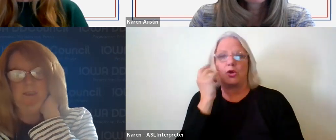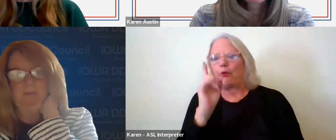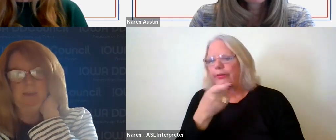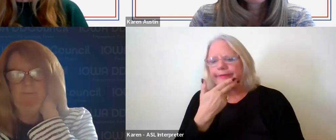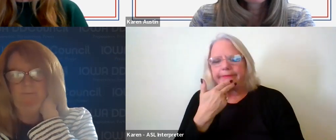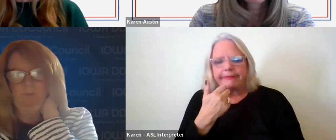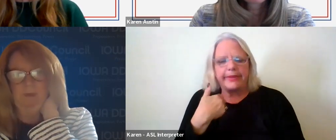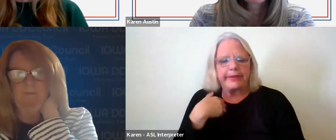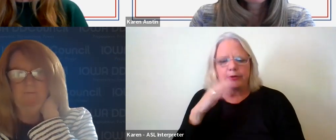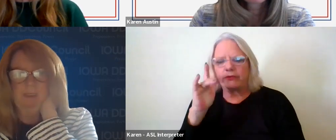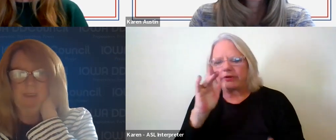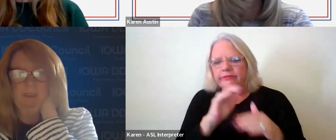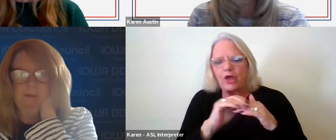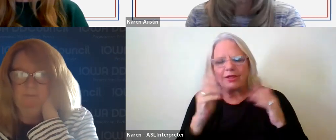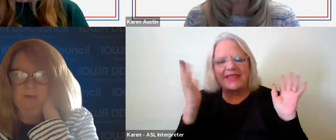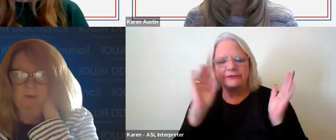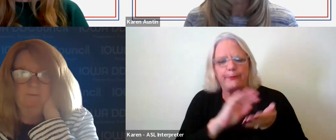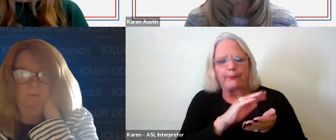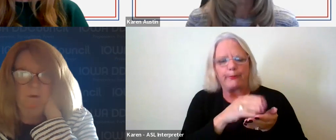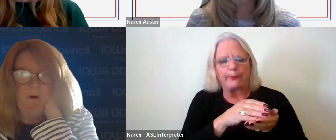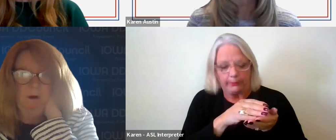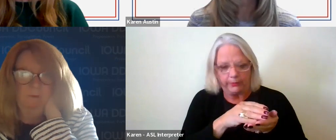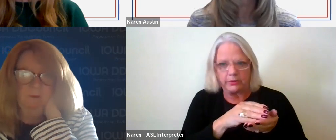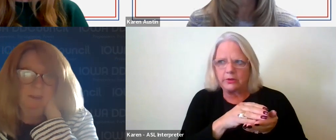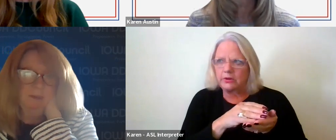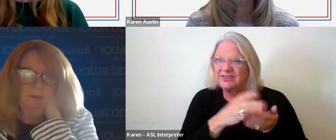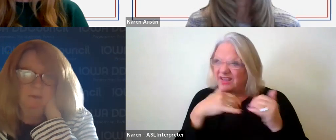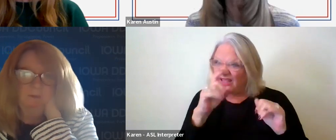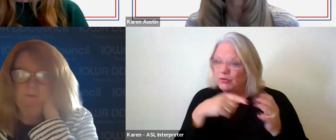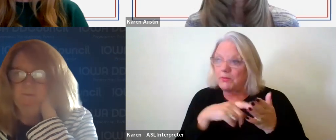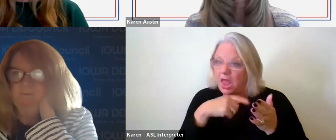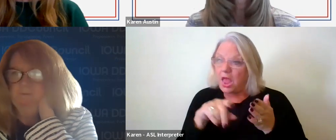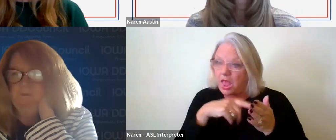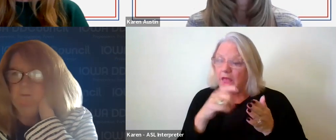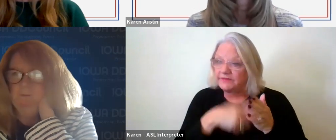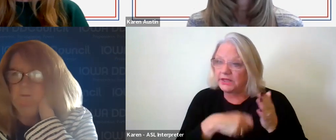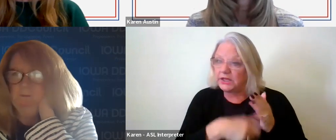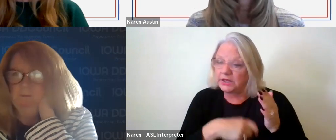within 6 months with the fees. Is there a reason for all of those fees?